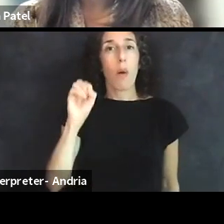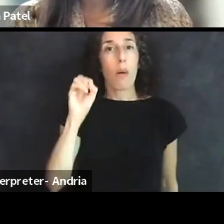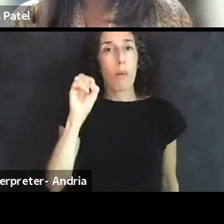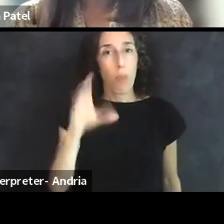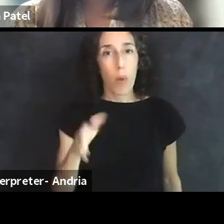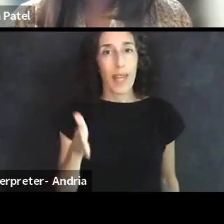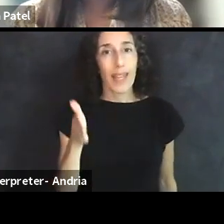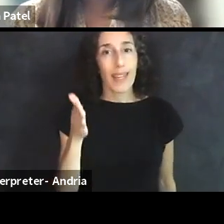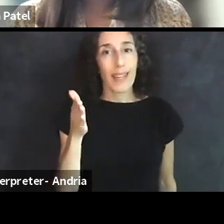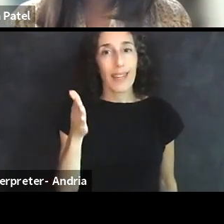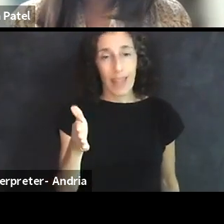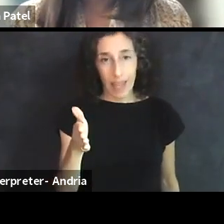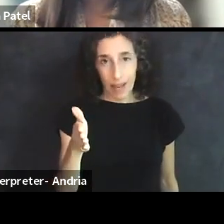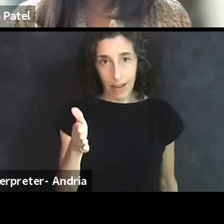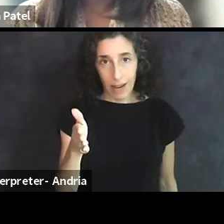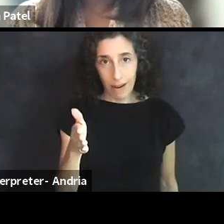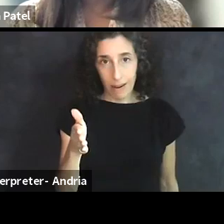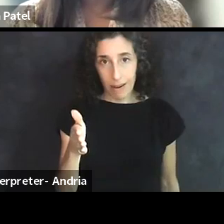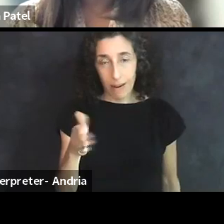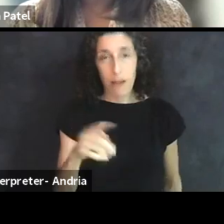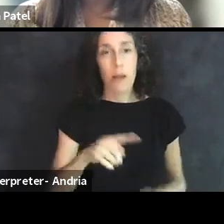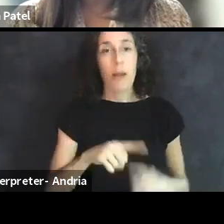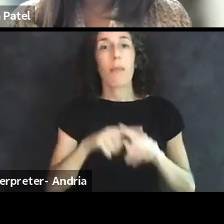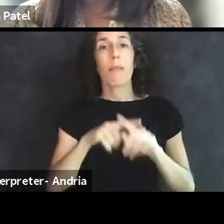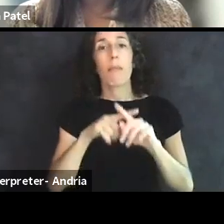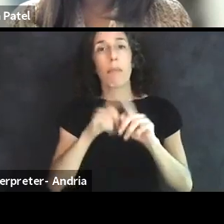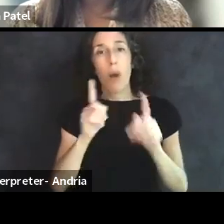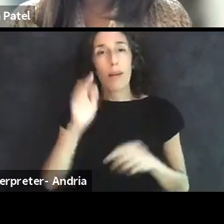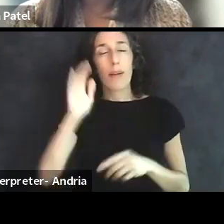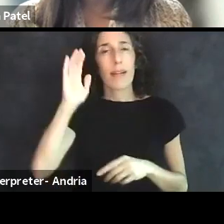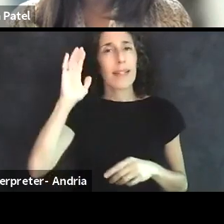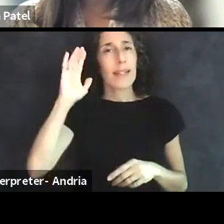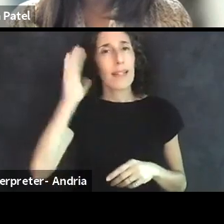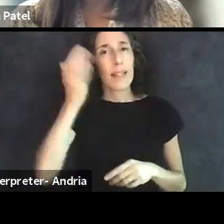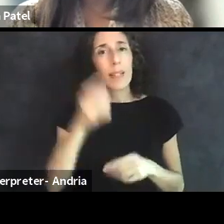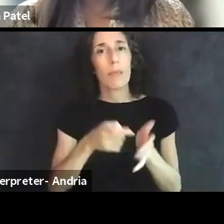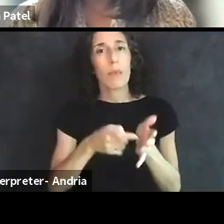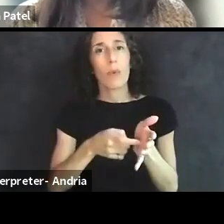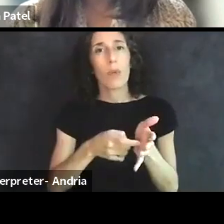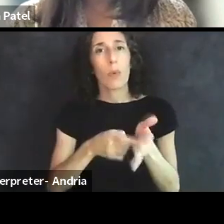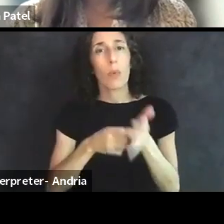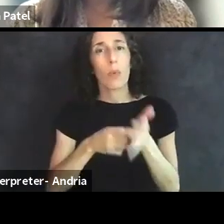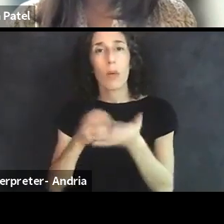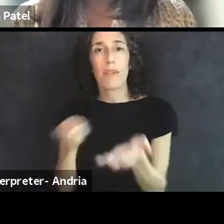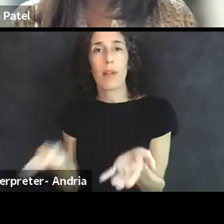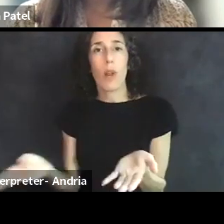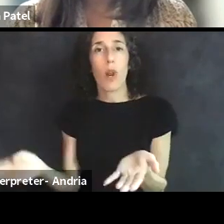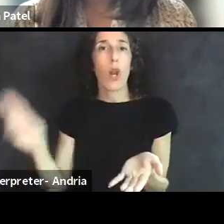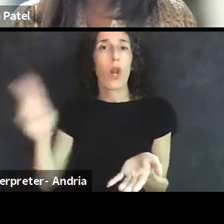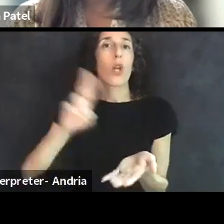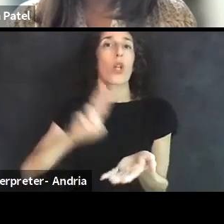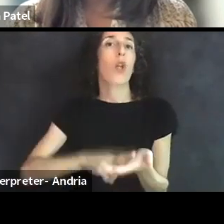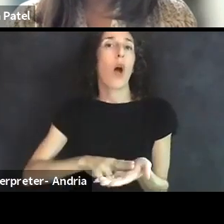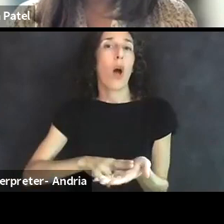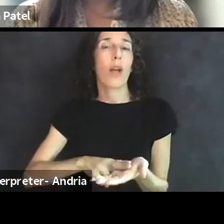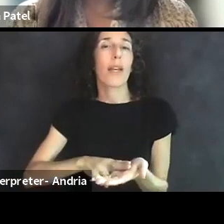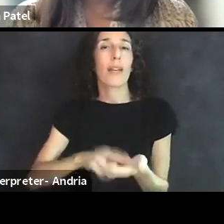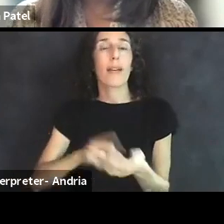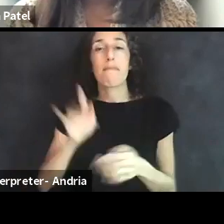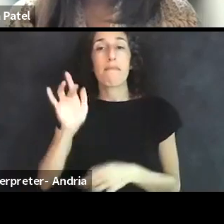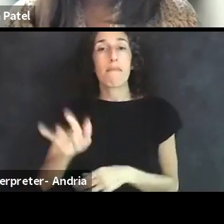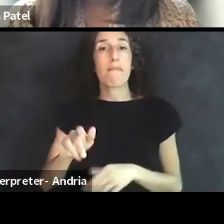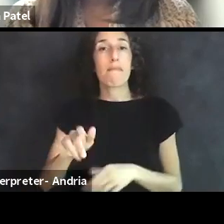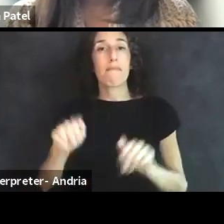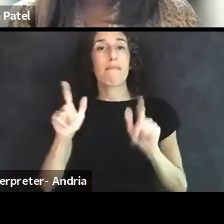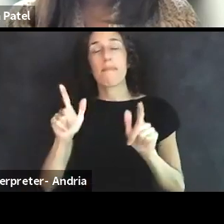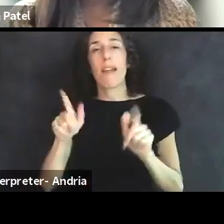it requires some sort of login to get into the link. So I